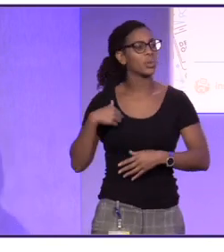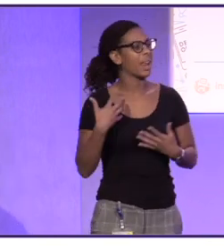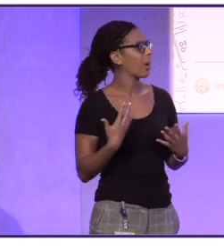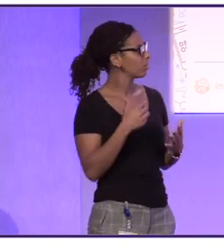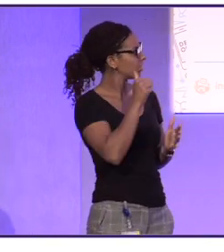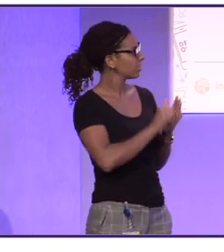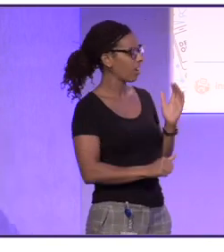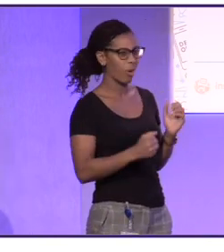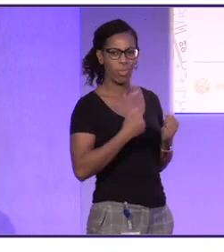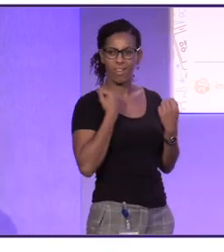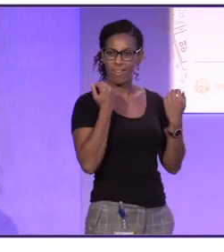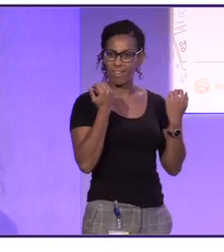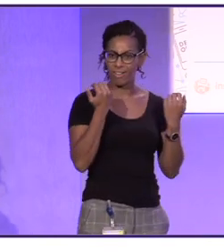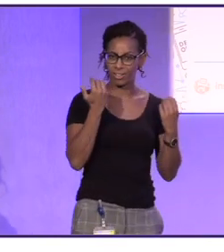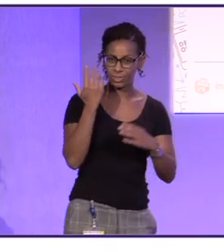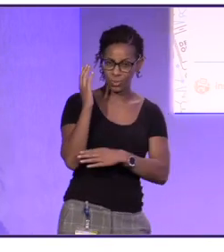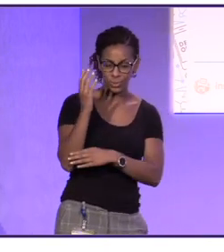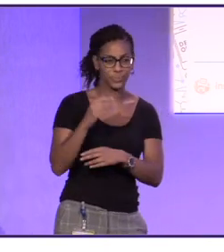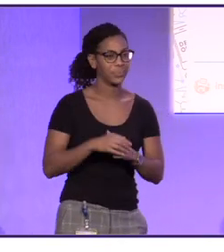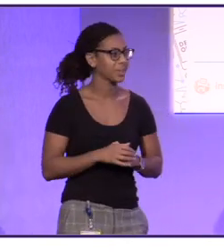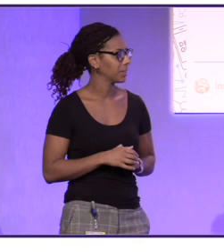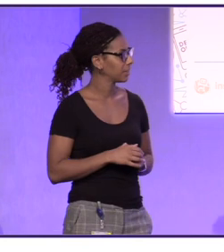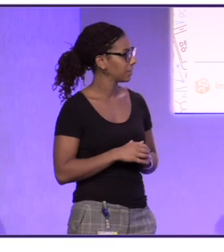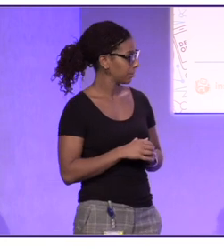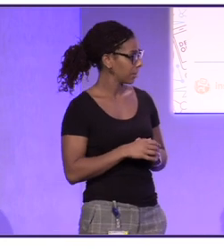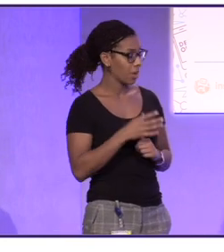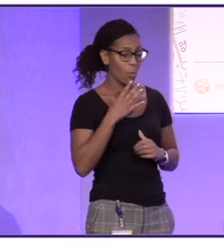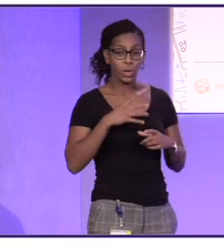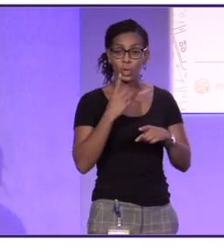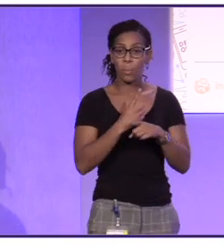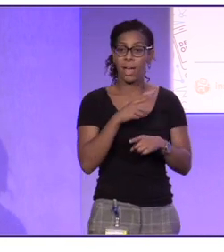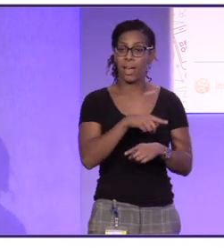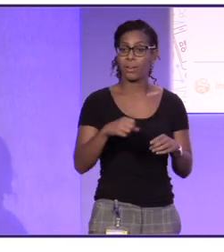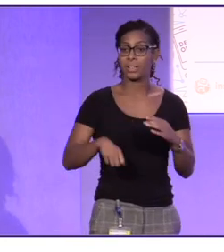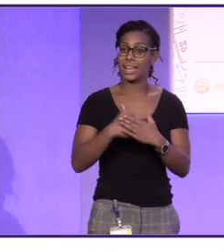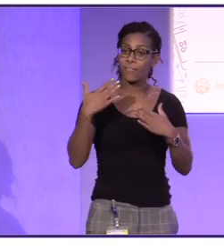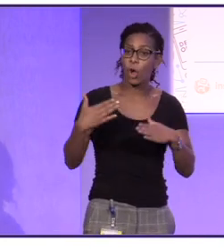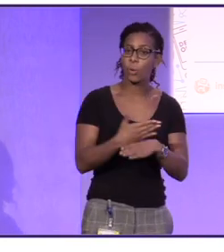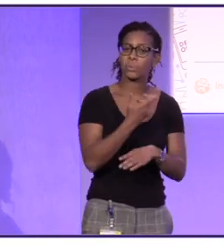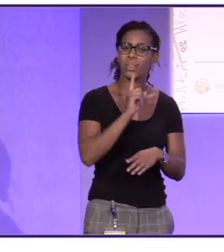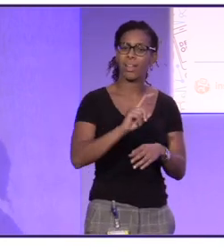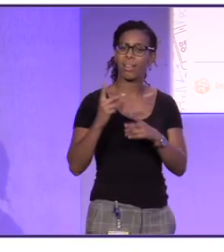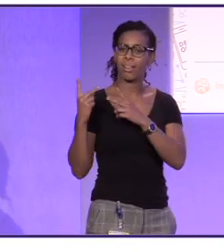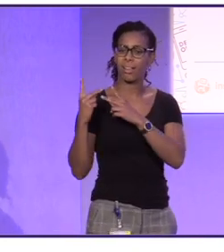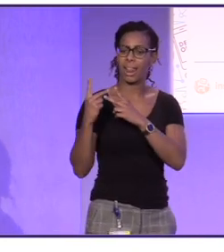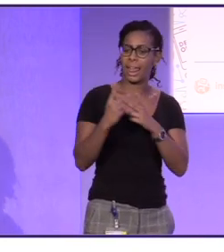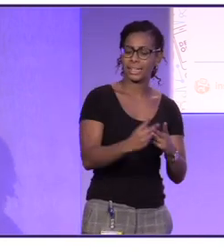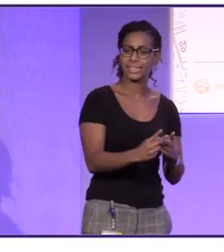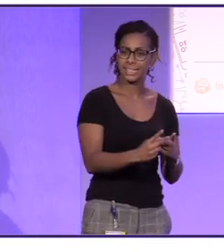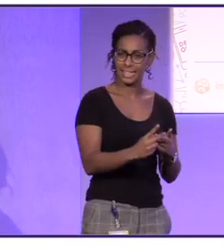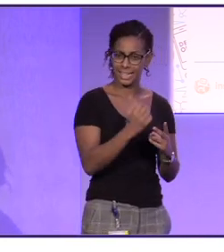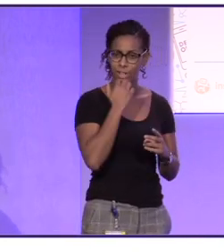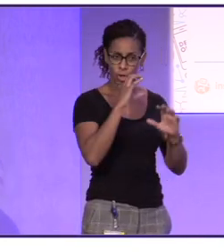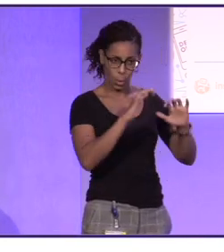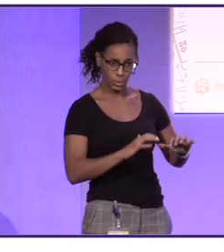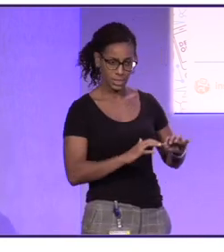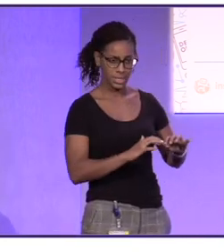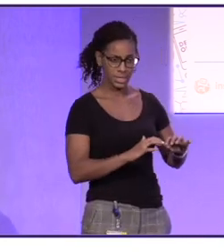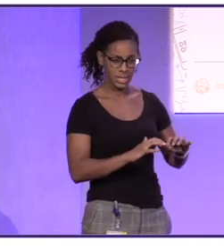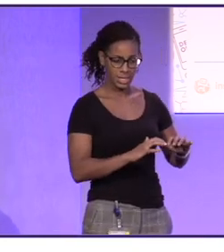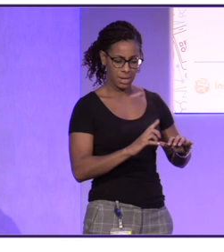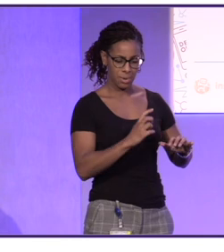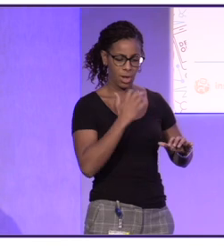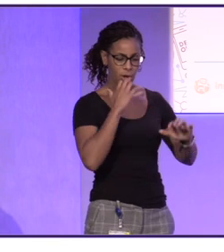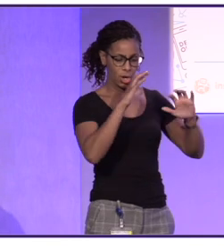talk. Yeah, we want to talk about DevOps and legacy code. But we left out the code,